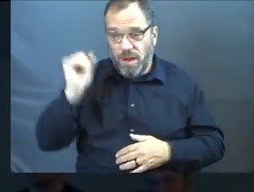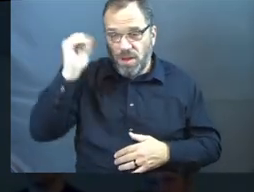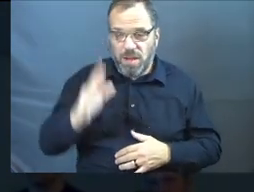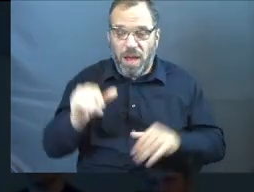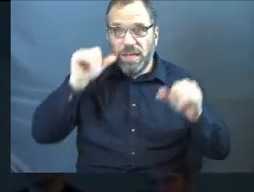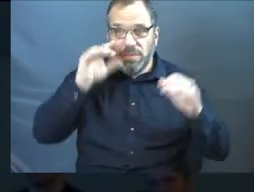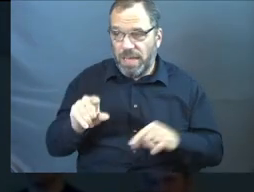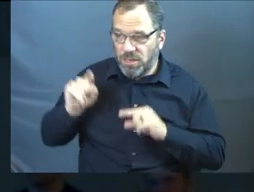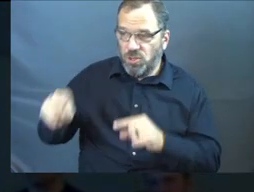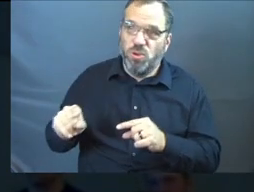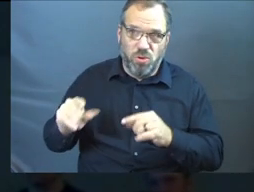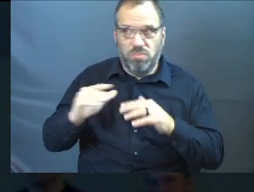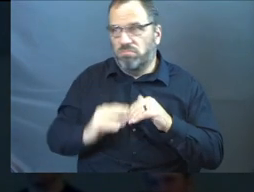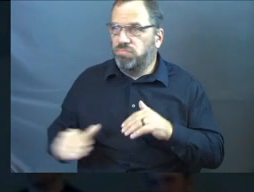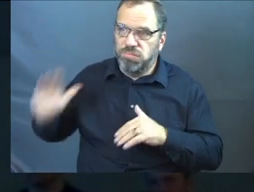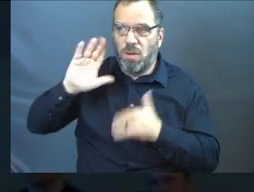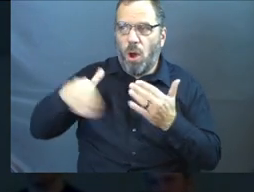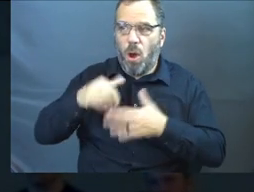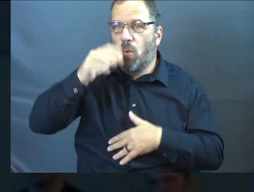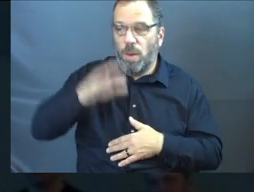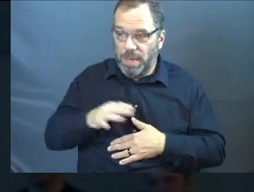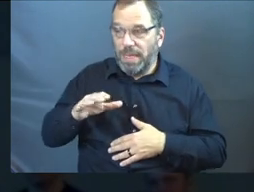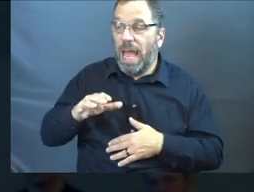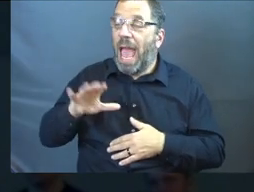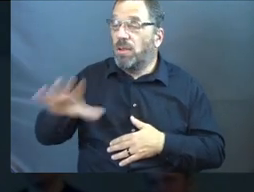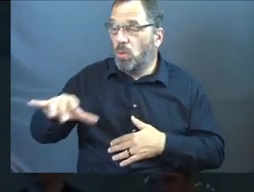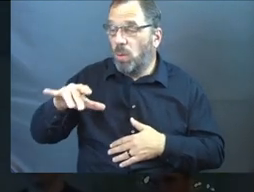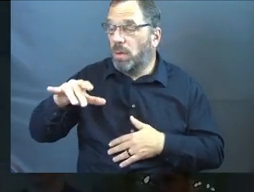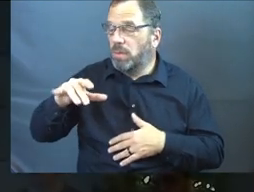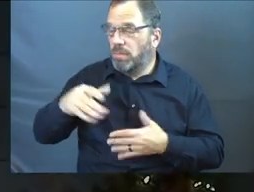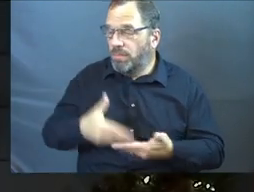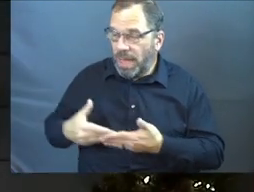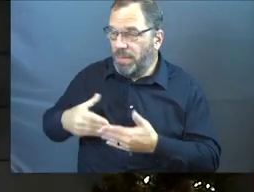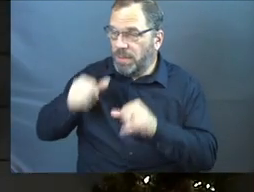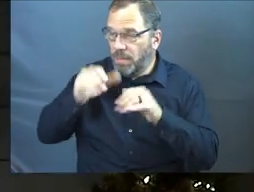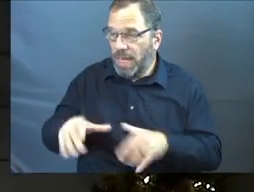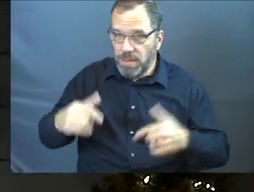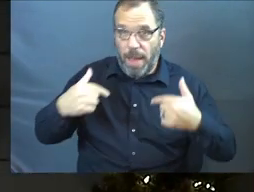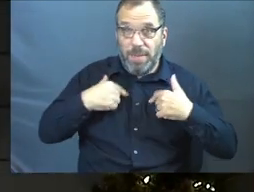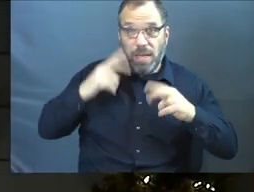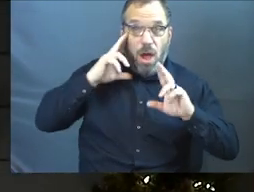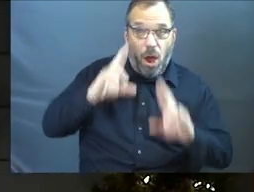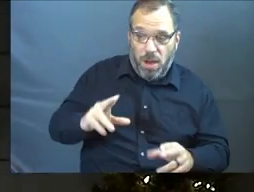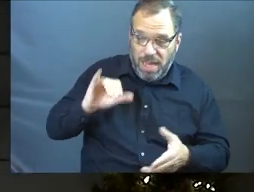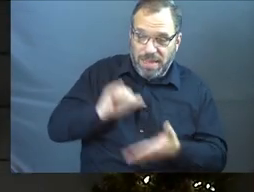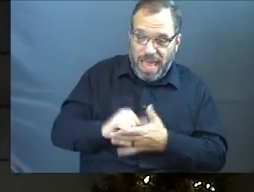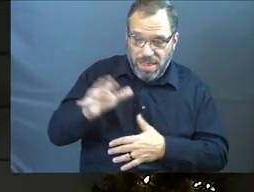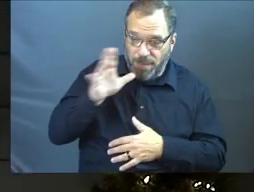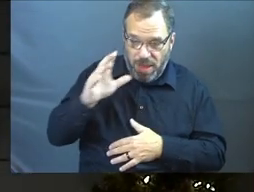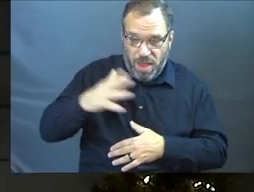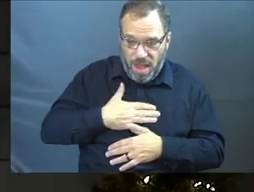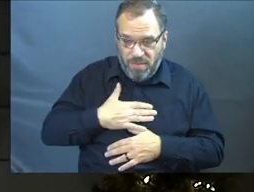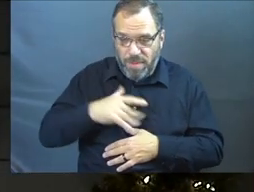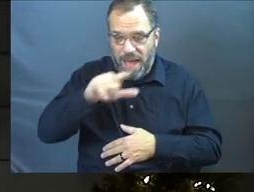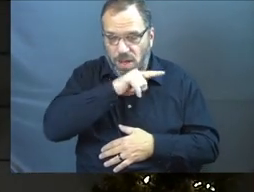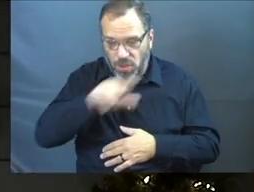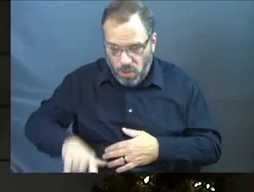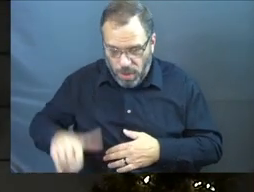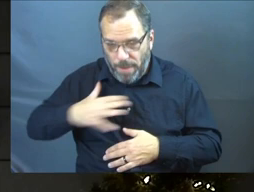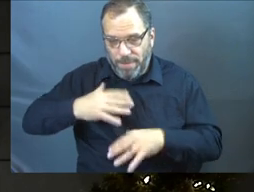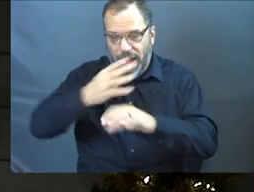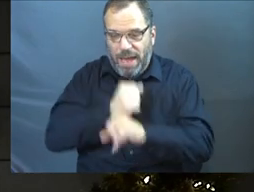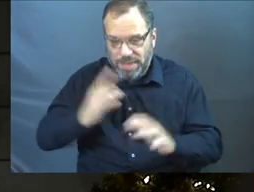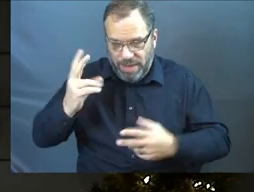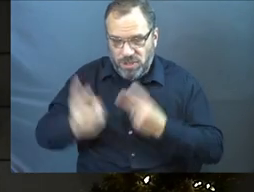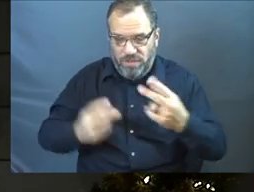God has blessed you above all women, and your child is blessed. Why am I so honored that the mother of my Lord, of my